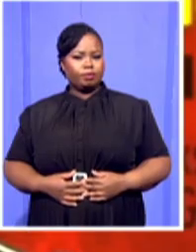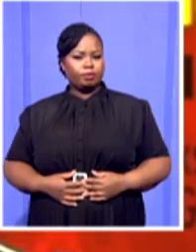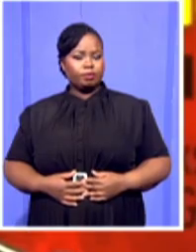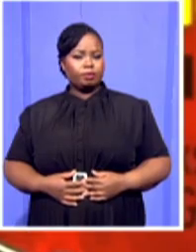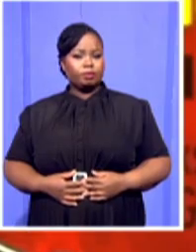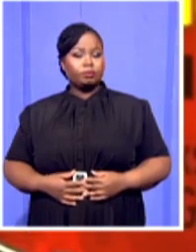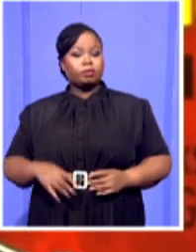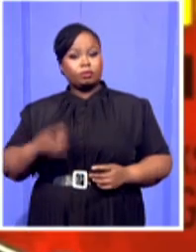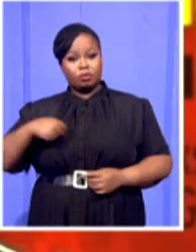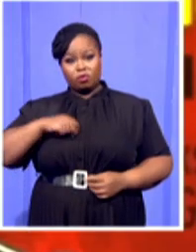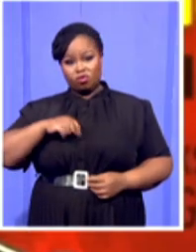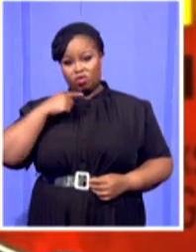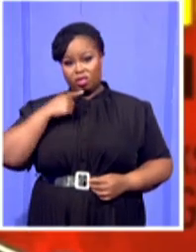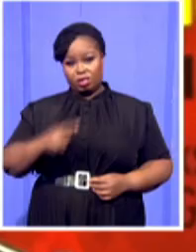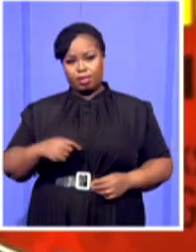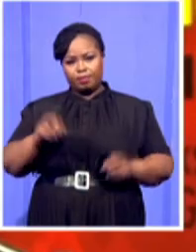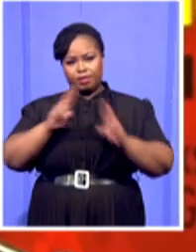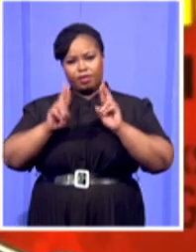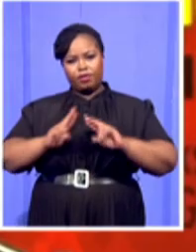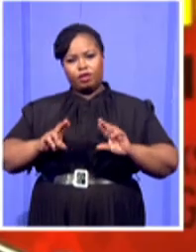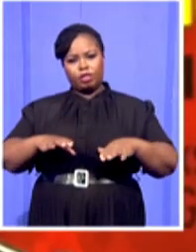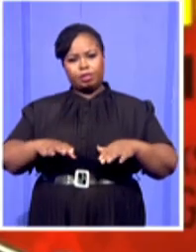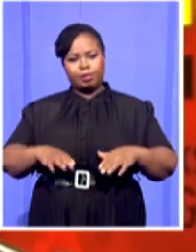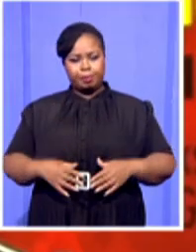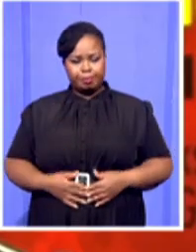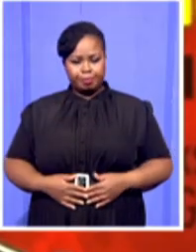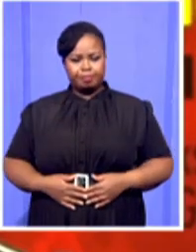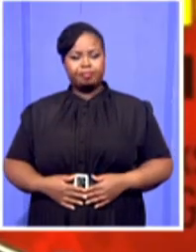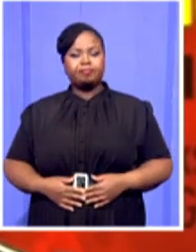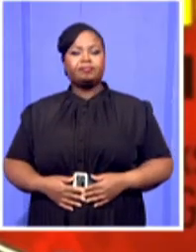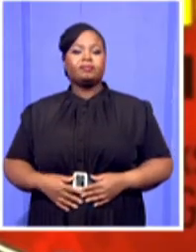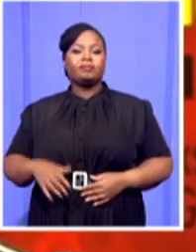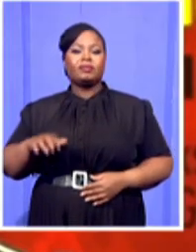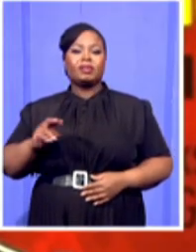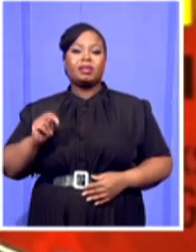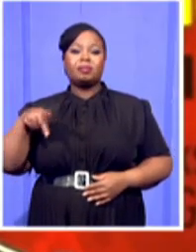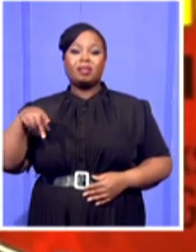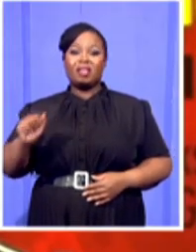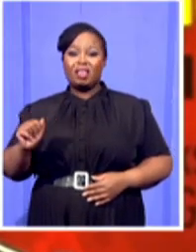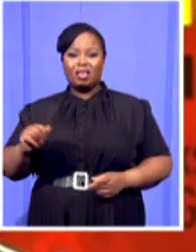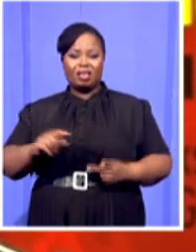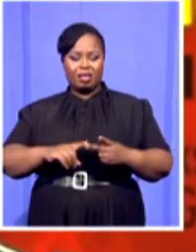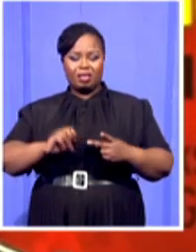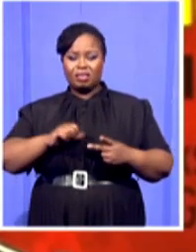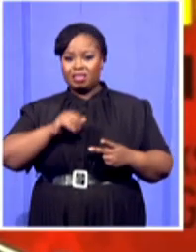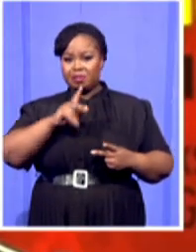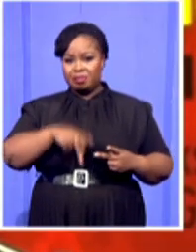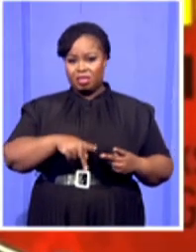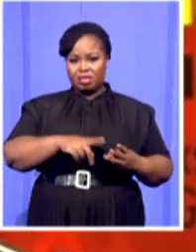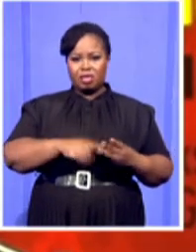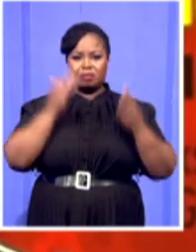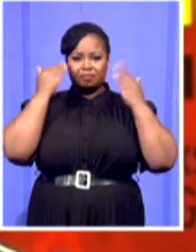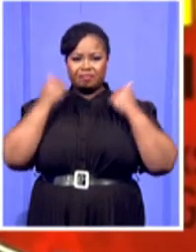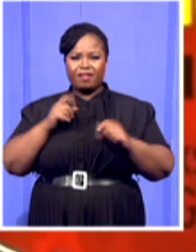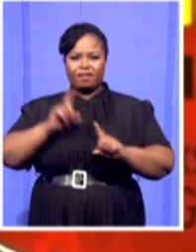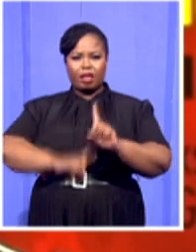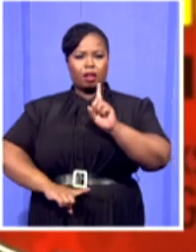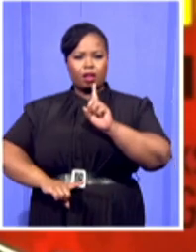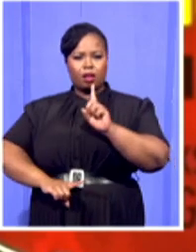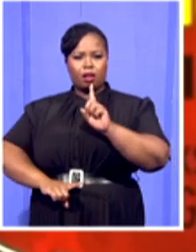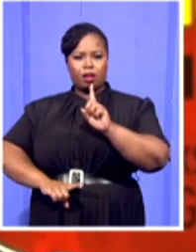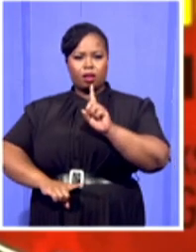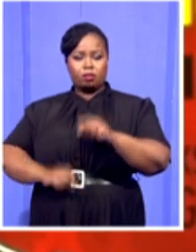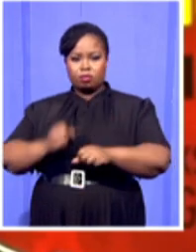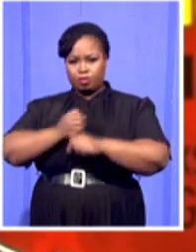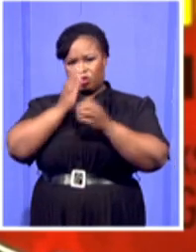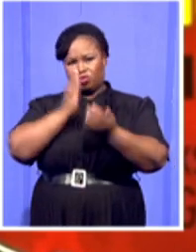So we are saying as a federation, the failure of the NPA, the SACP and judiciary to ensure that